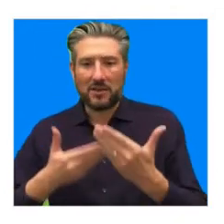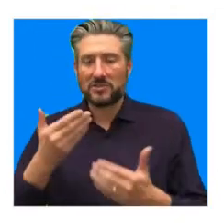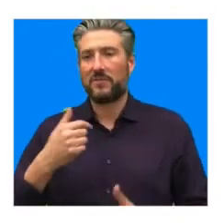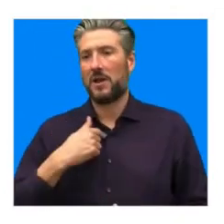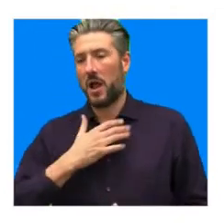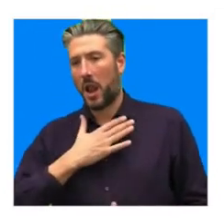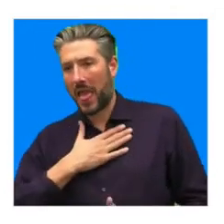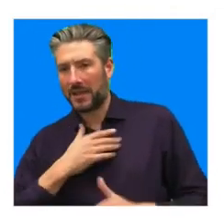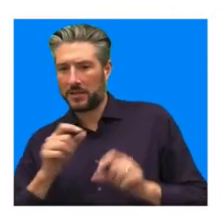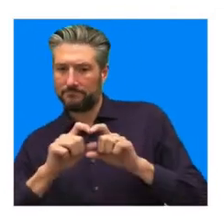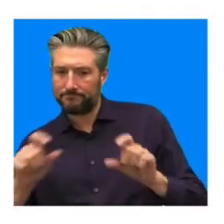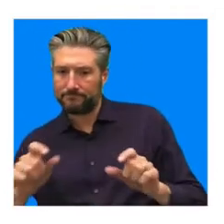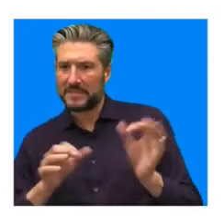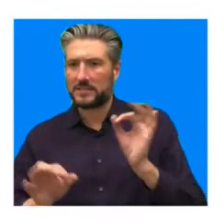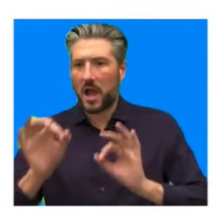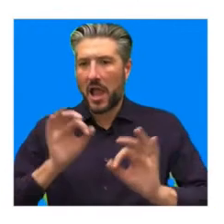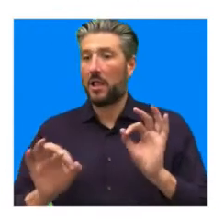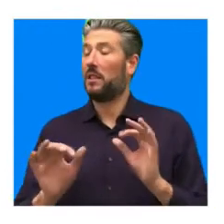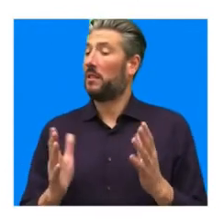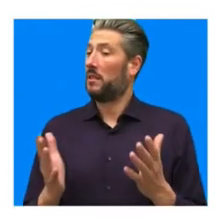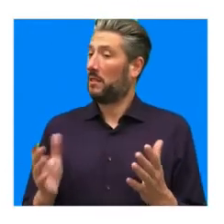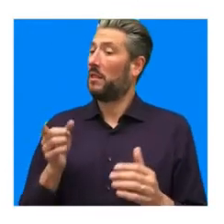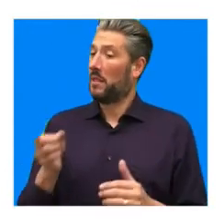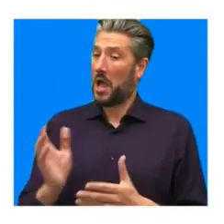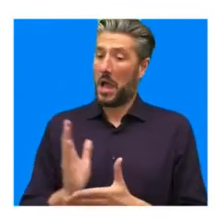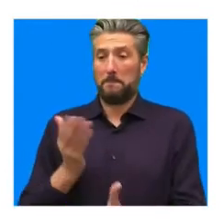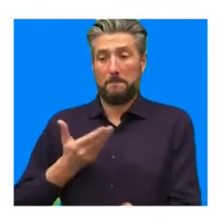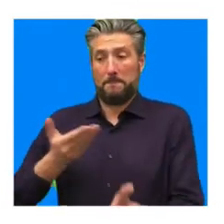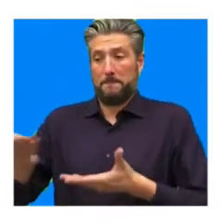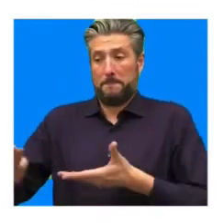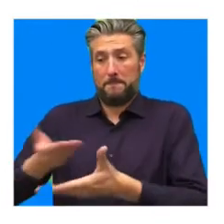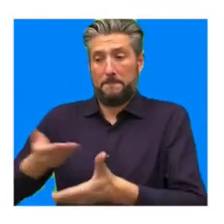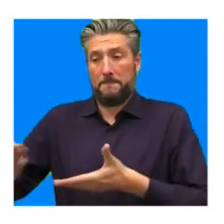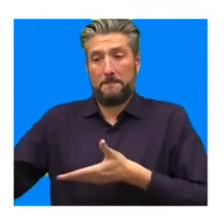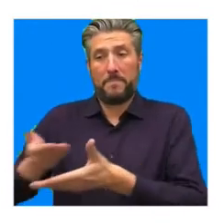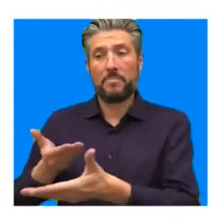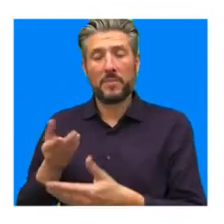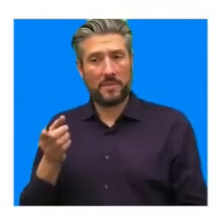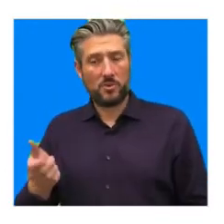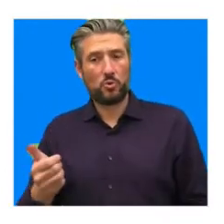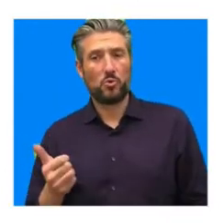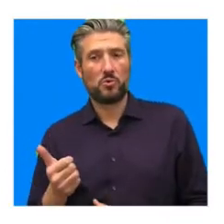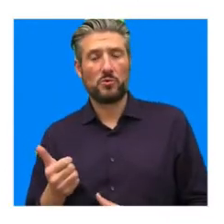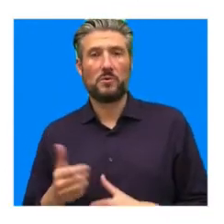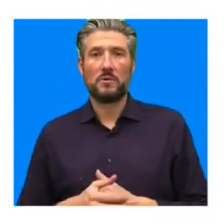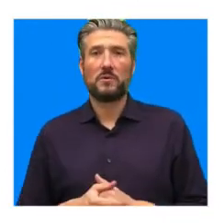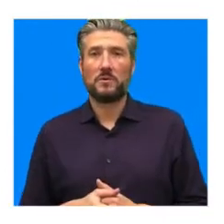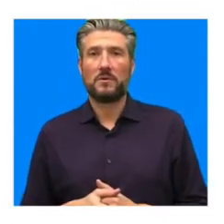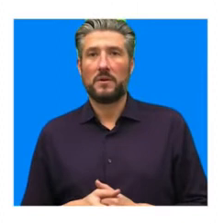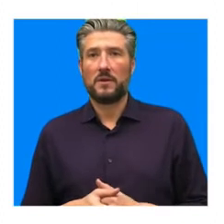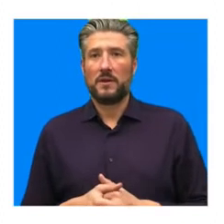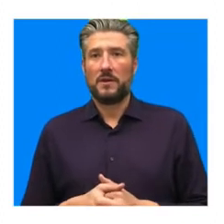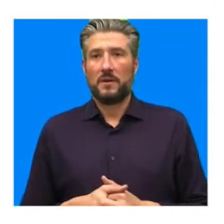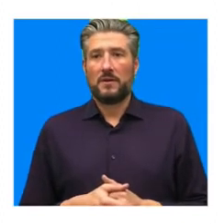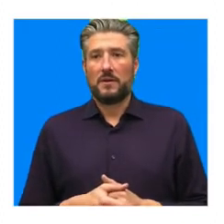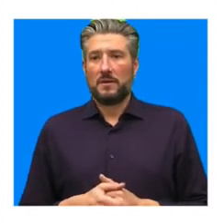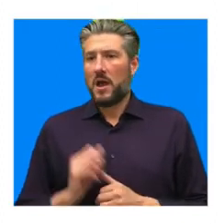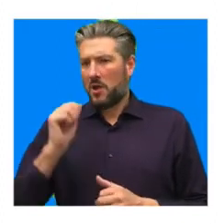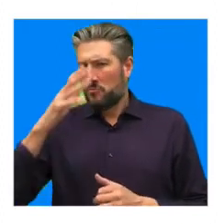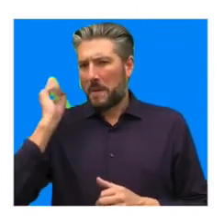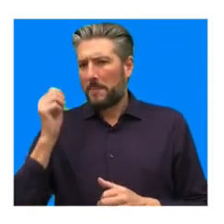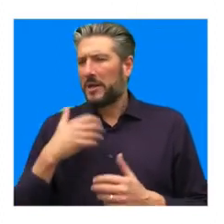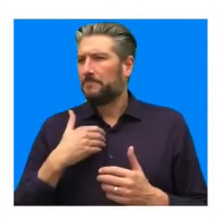It's not a one-way conversation. I can't forget the cheer that Neville Watchurst received when he introduced himself at the first Sky session.